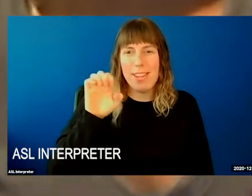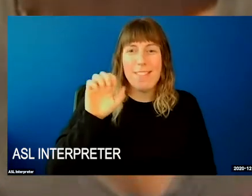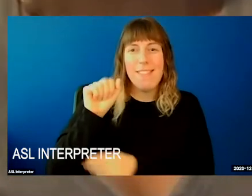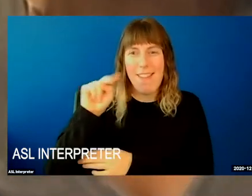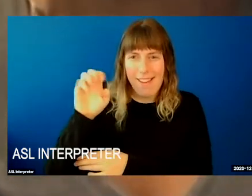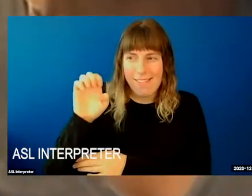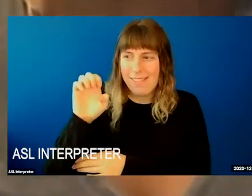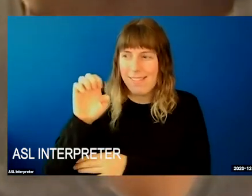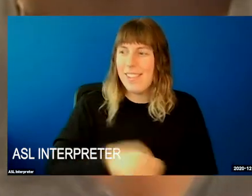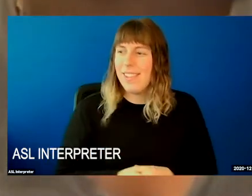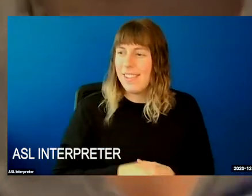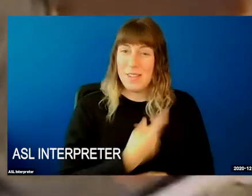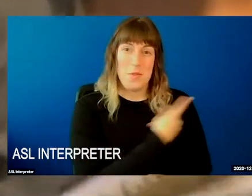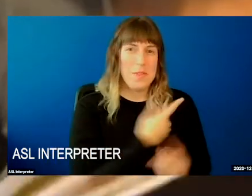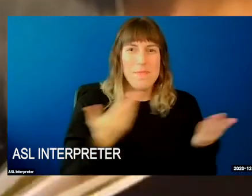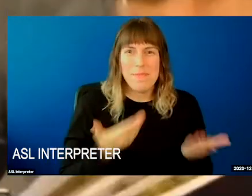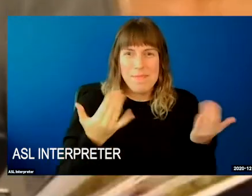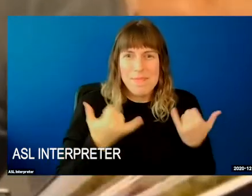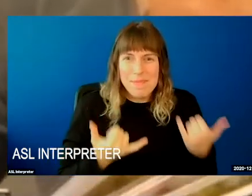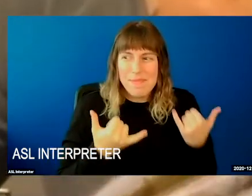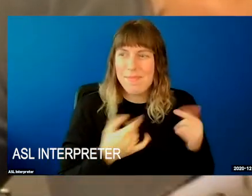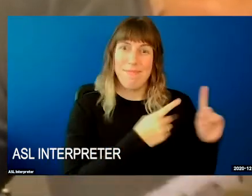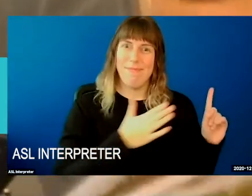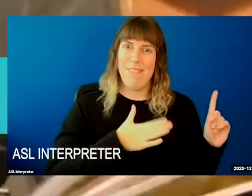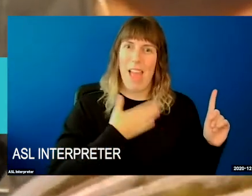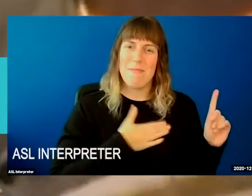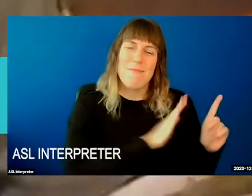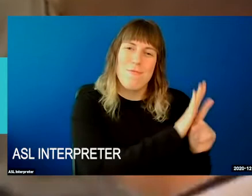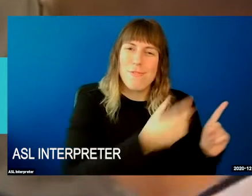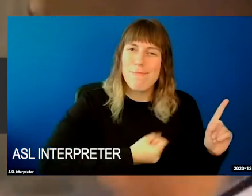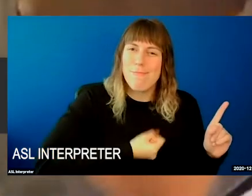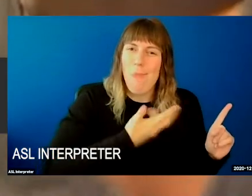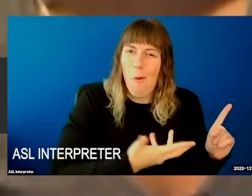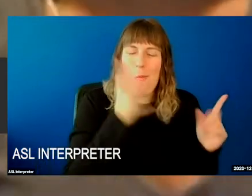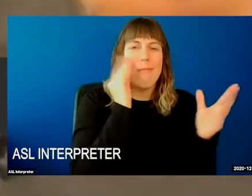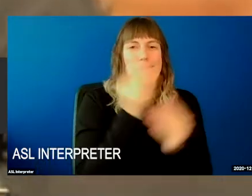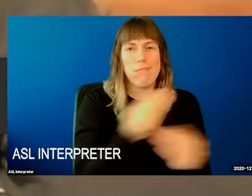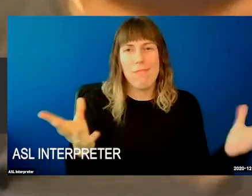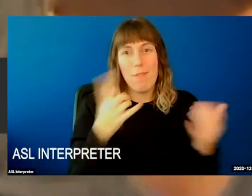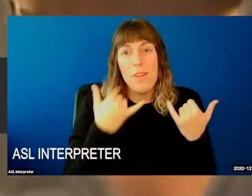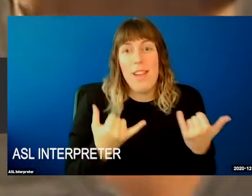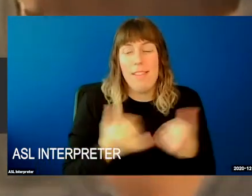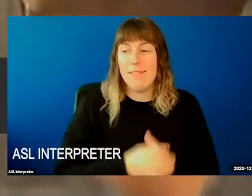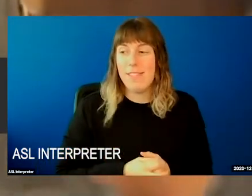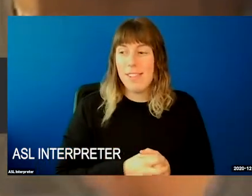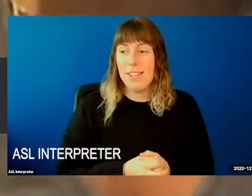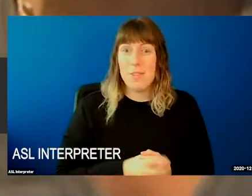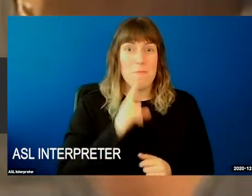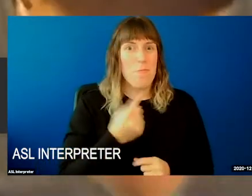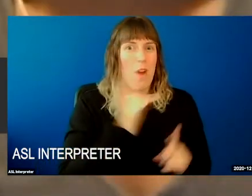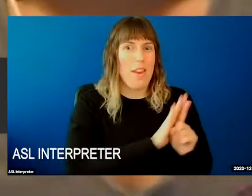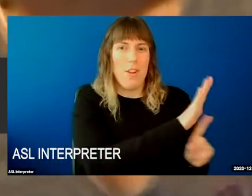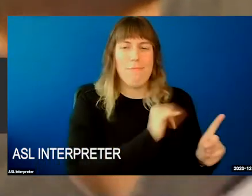am her caregiver for today. And Christine is happy to share with you all one of